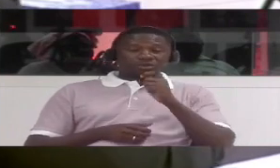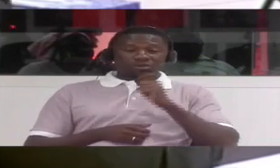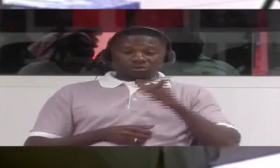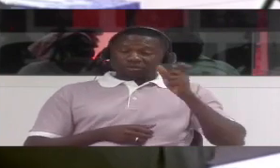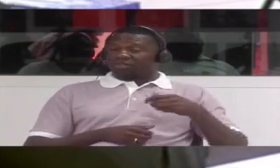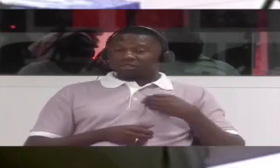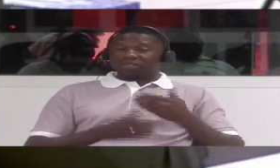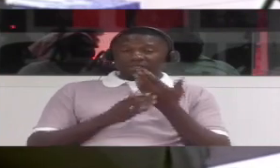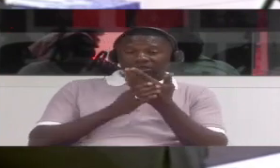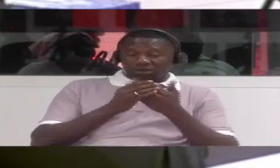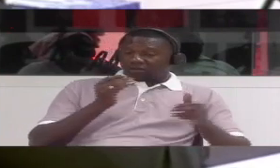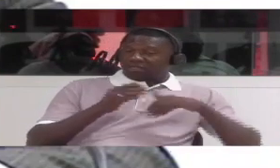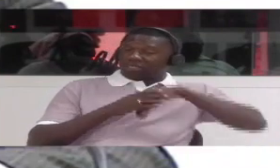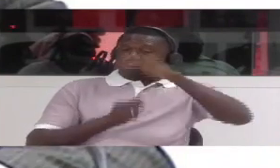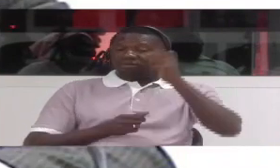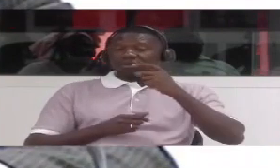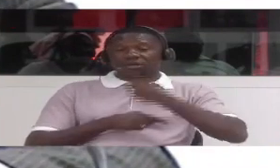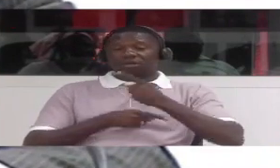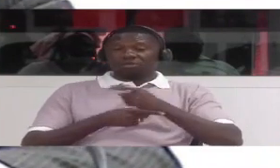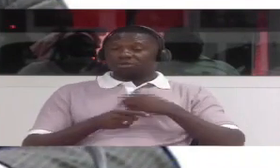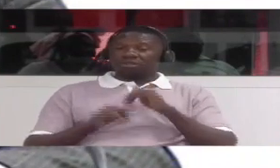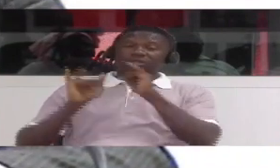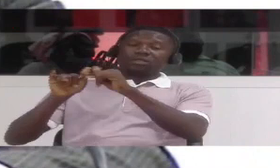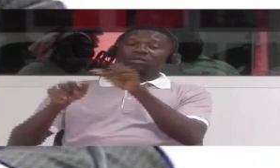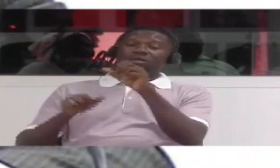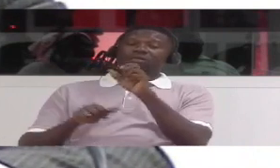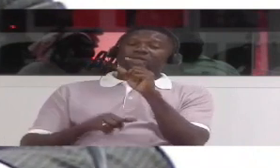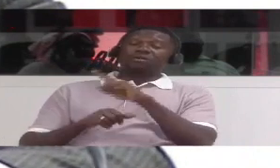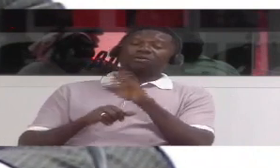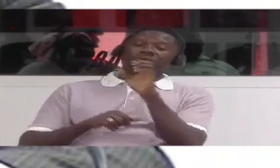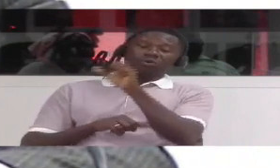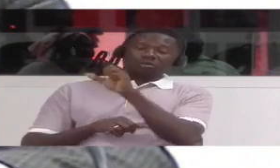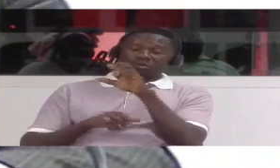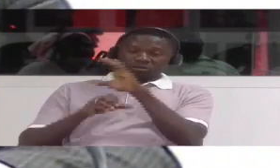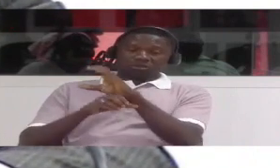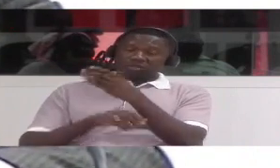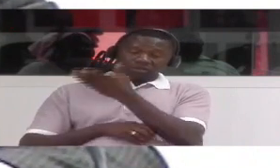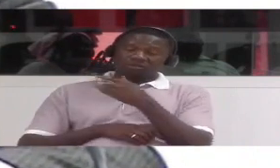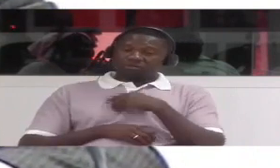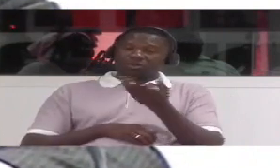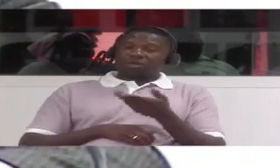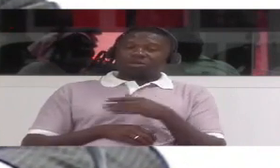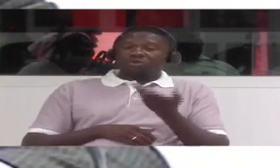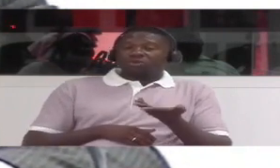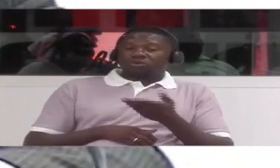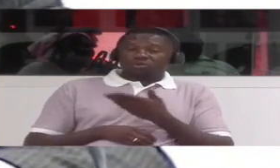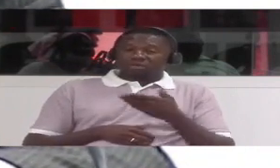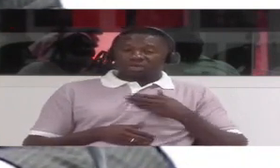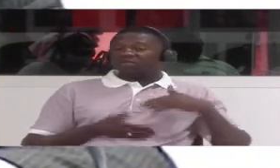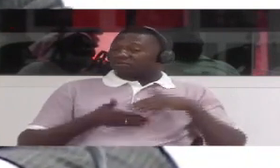pretext that they were journalists. Just because it was international knowledge that journalists were really under oppression in